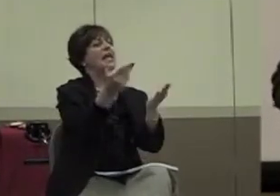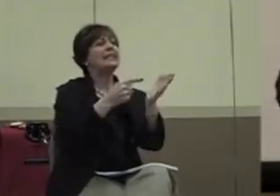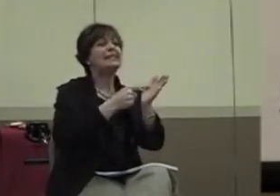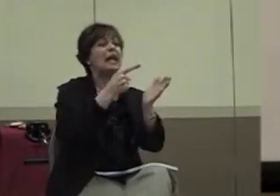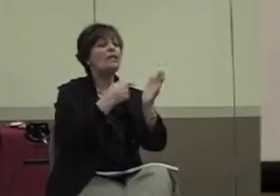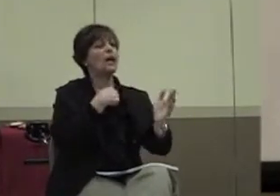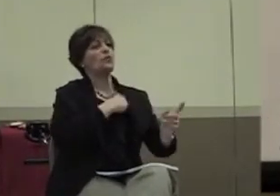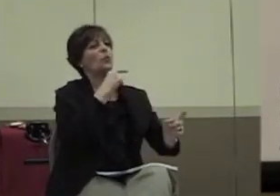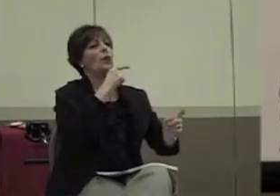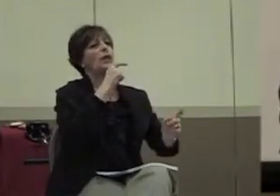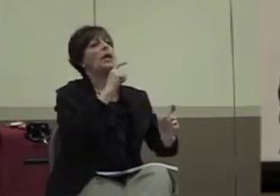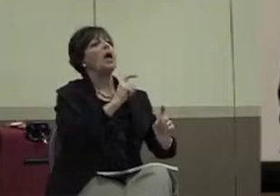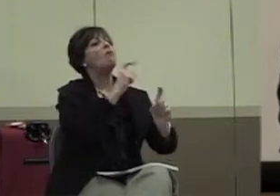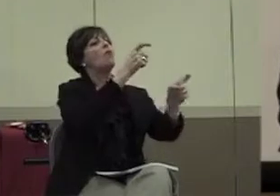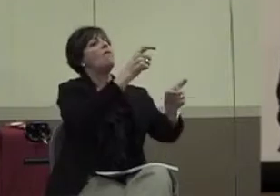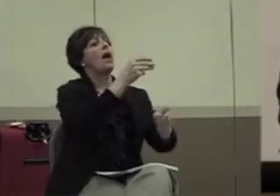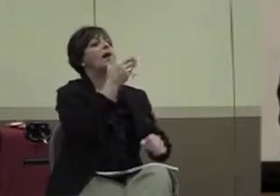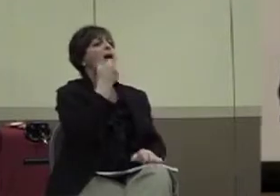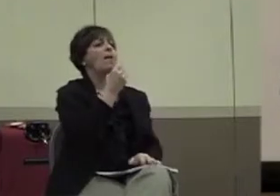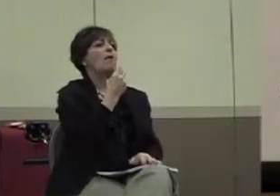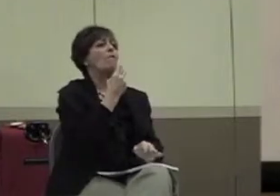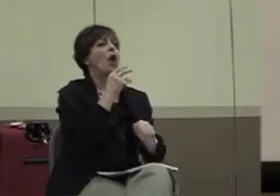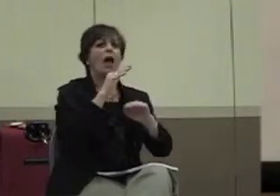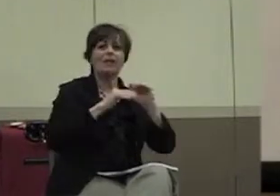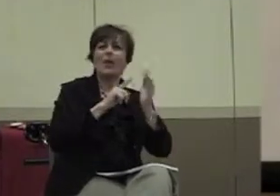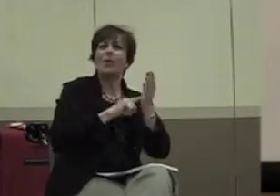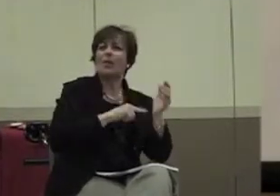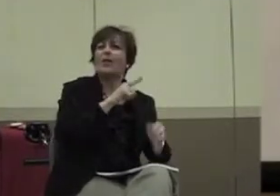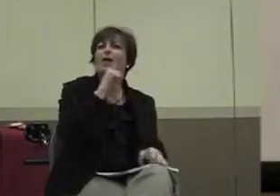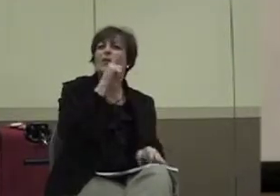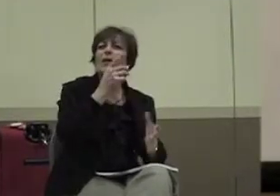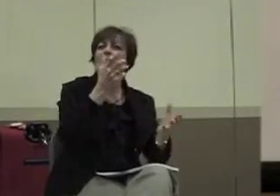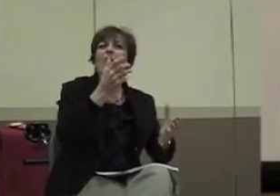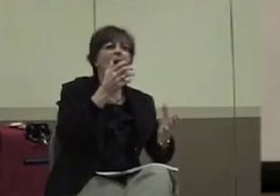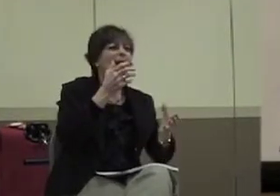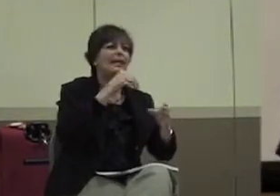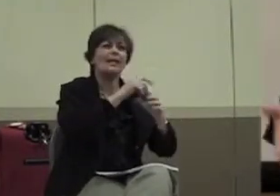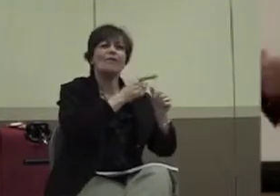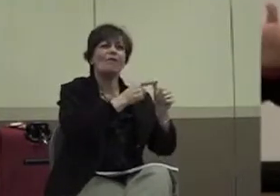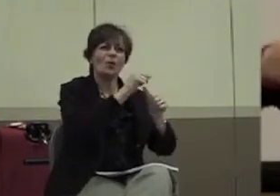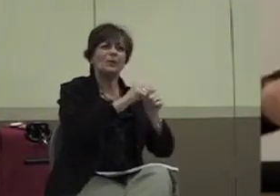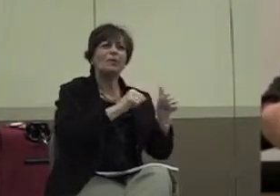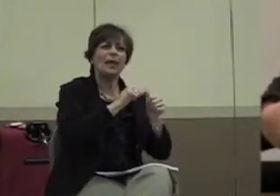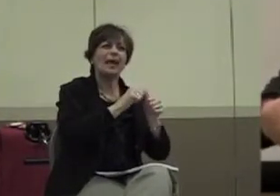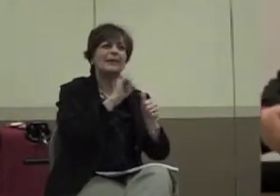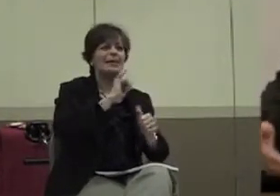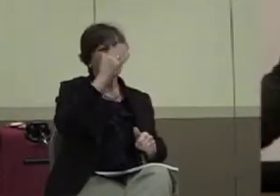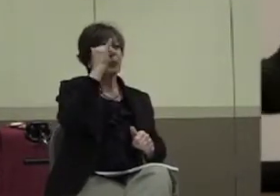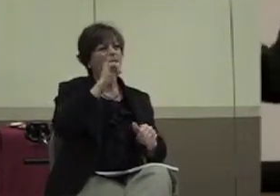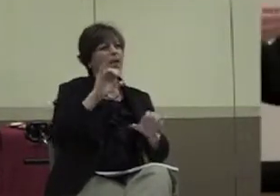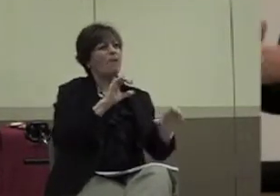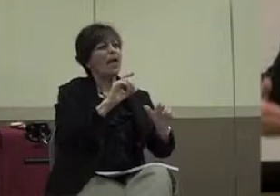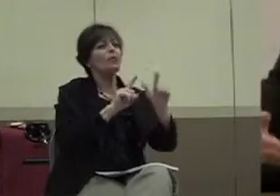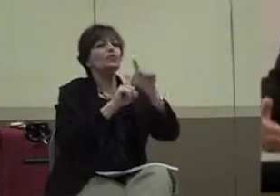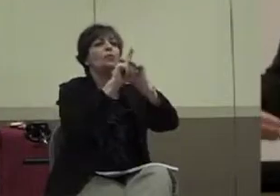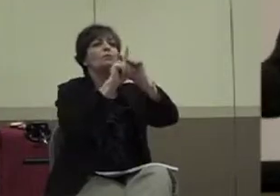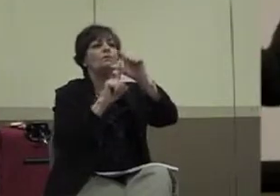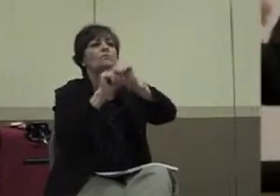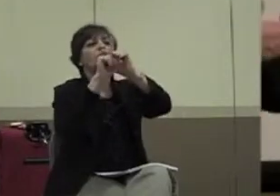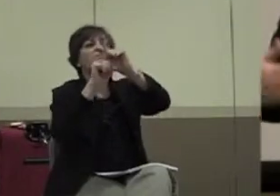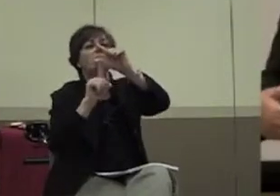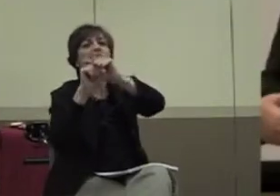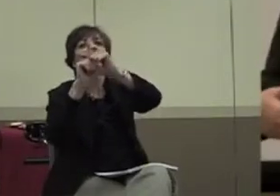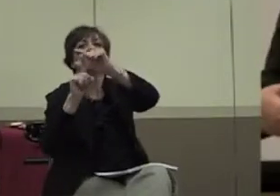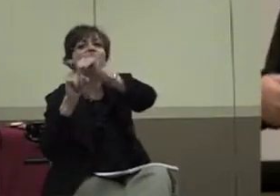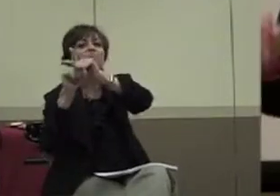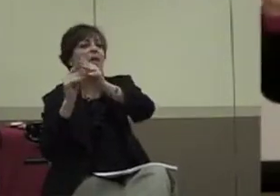we provide a better frog than what they were going for in the first place. And that's why that behavior shows up again and